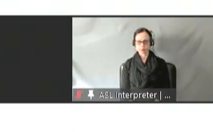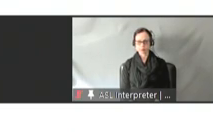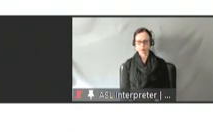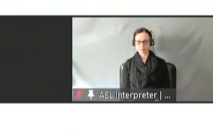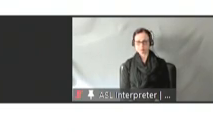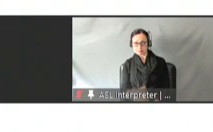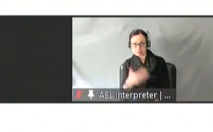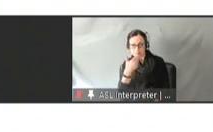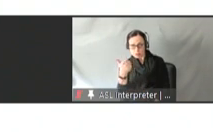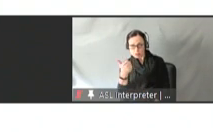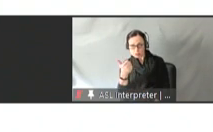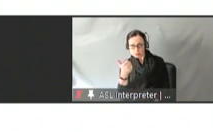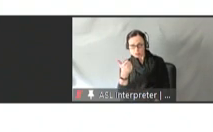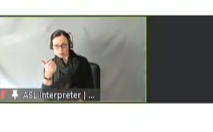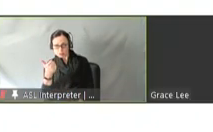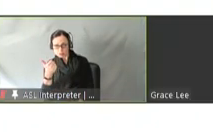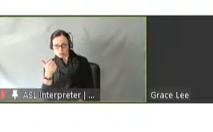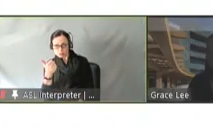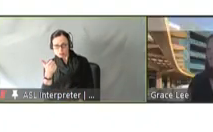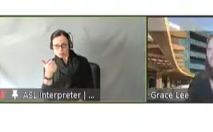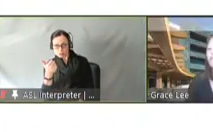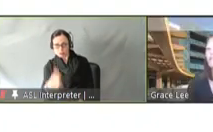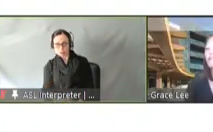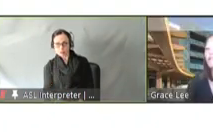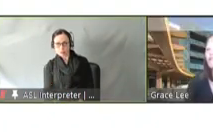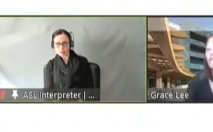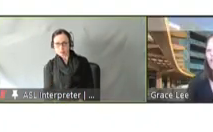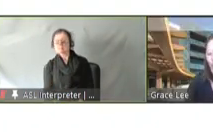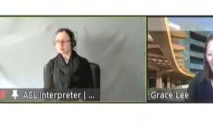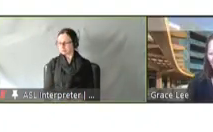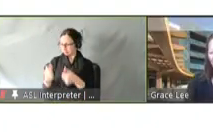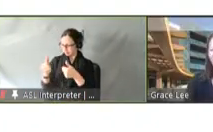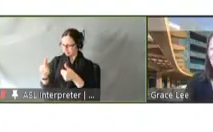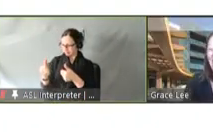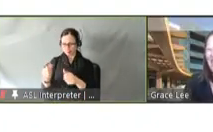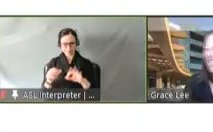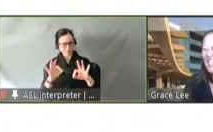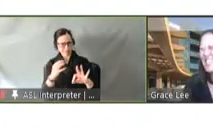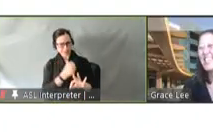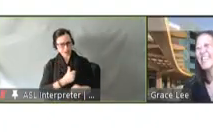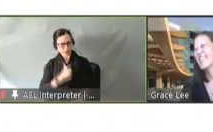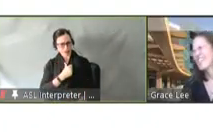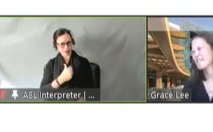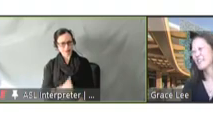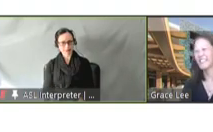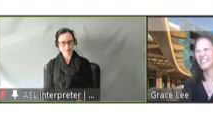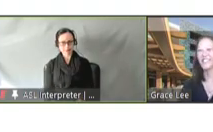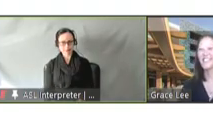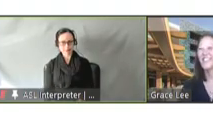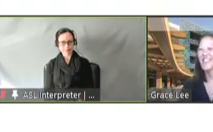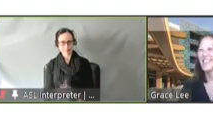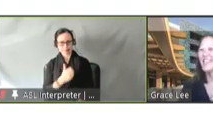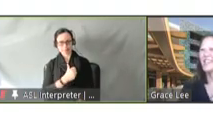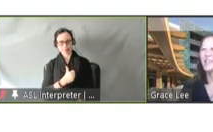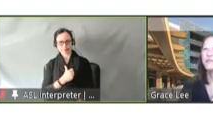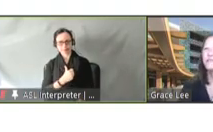Is that better, Dr. Hopkins? You're back, yes. Okay, sorry. Apologies.